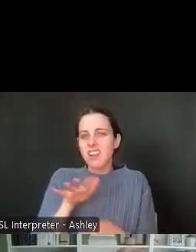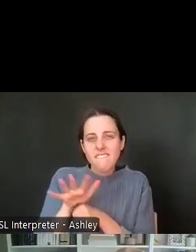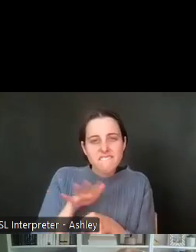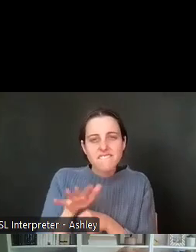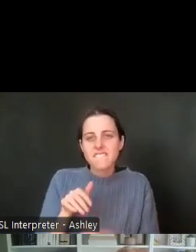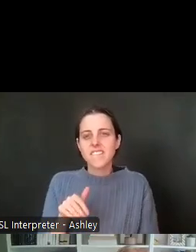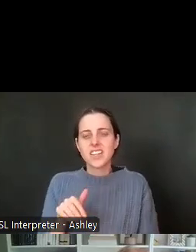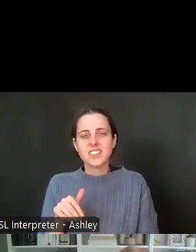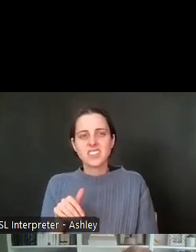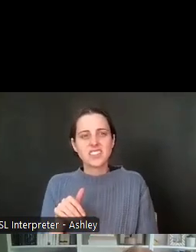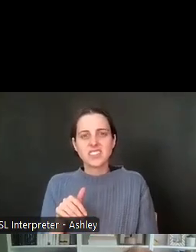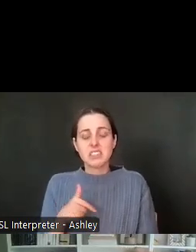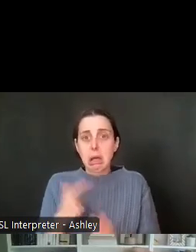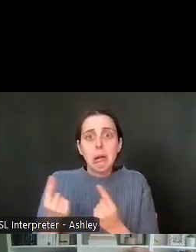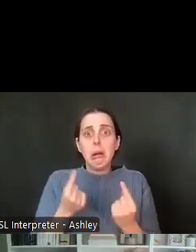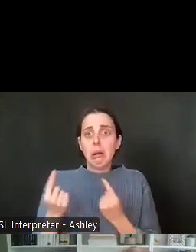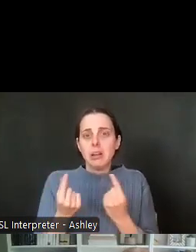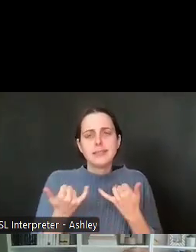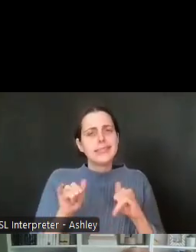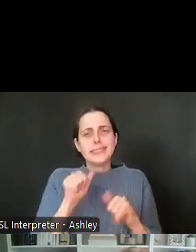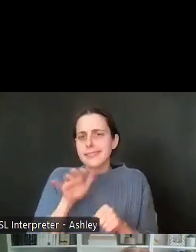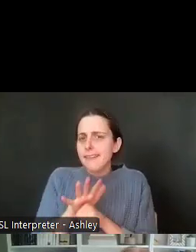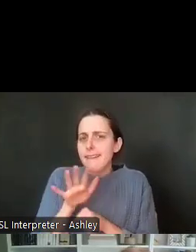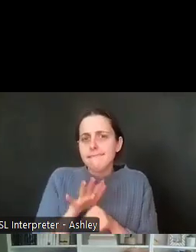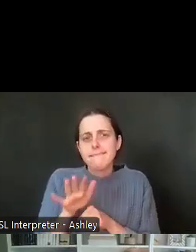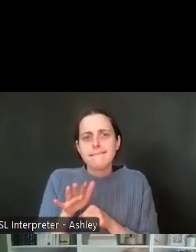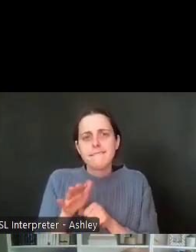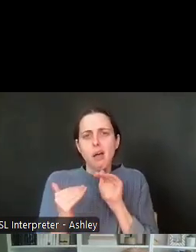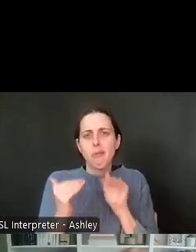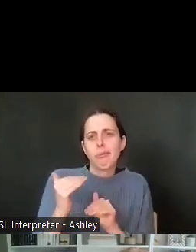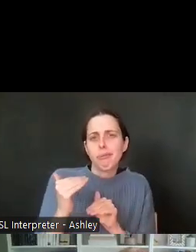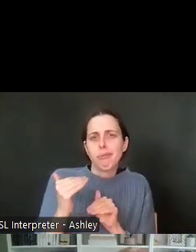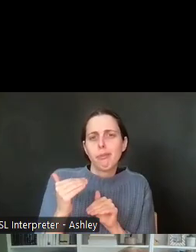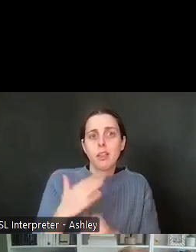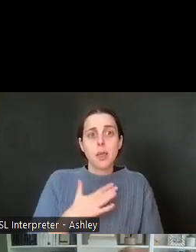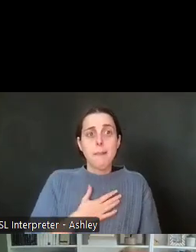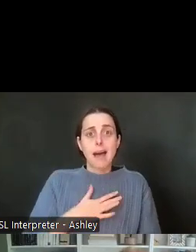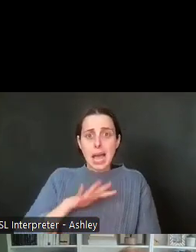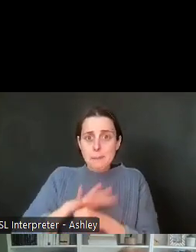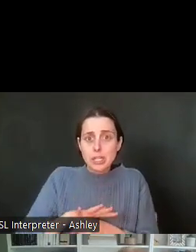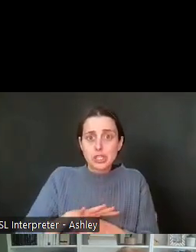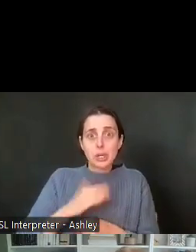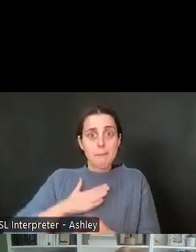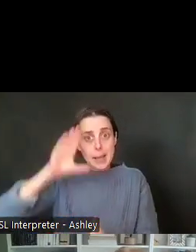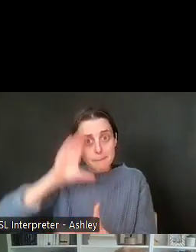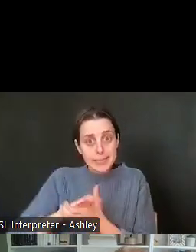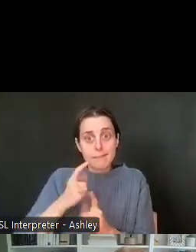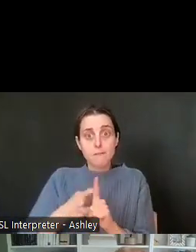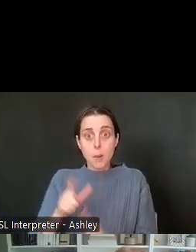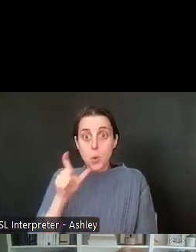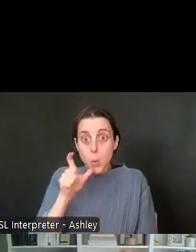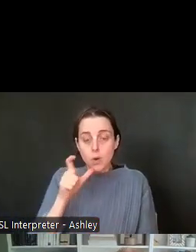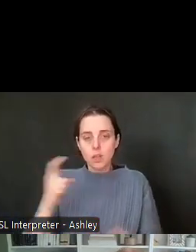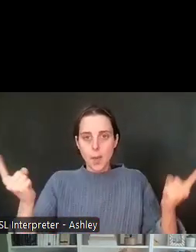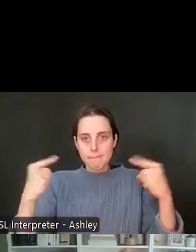like I was enough. So much of that pressure was from me. So many of those expectations were things